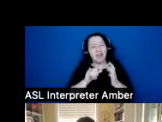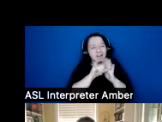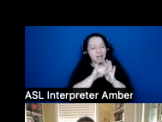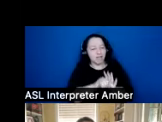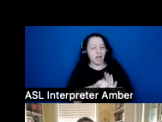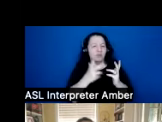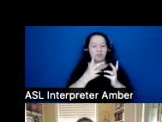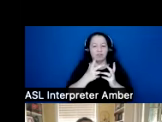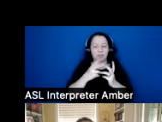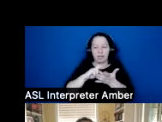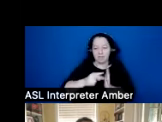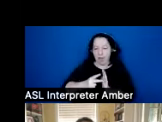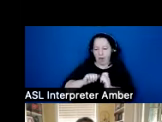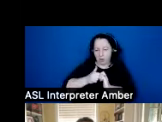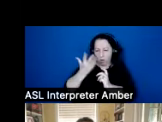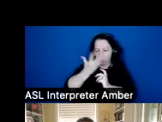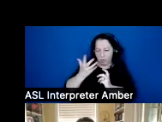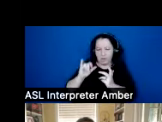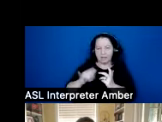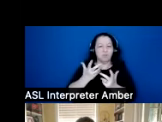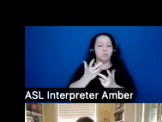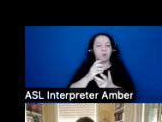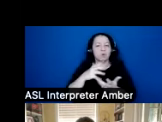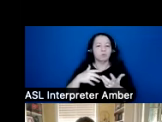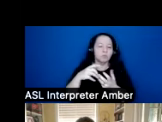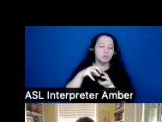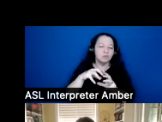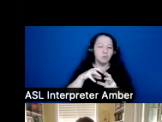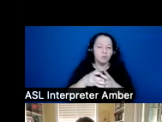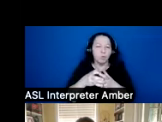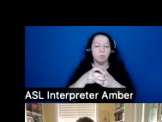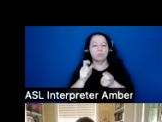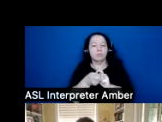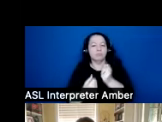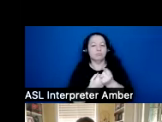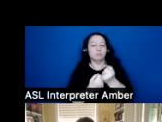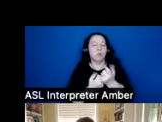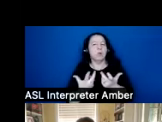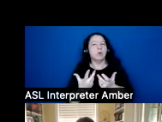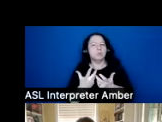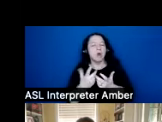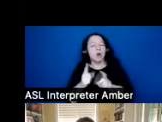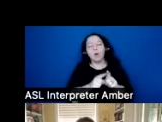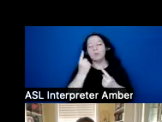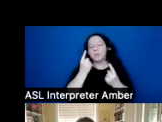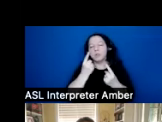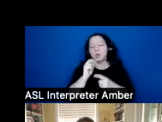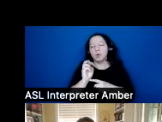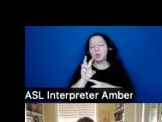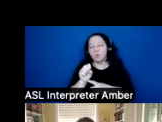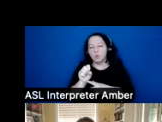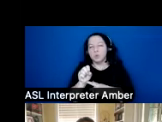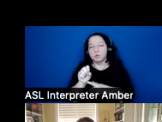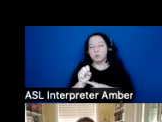social change advocacy, part of what I also think about is news, how the news sort of